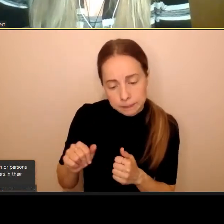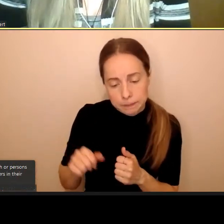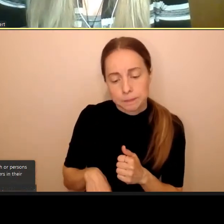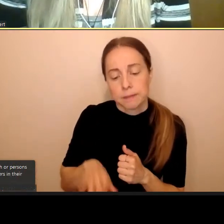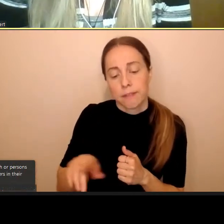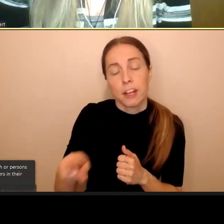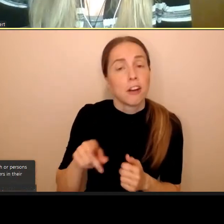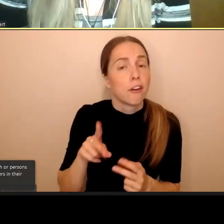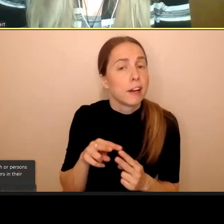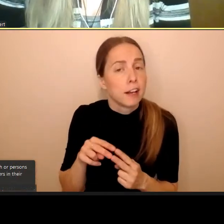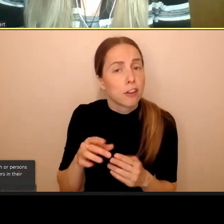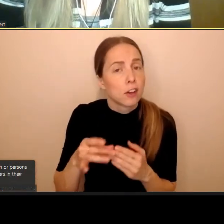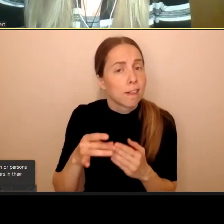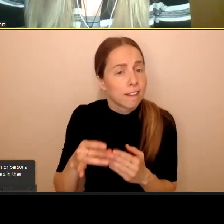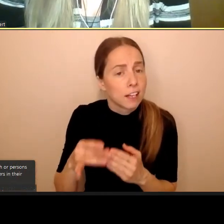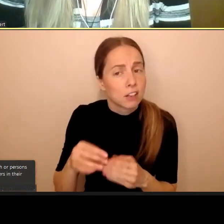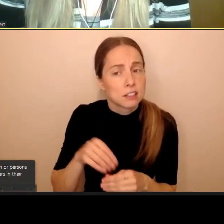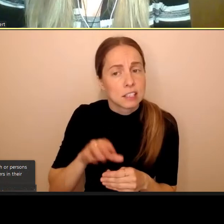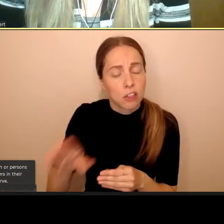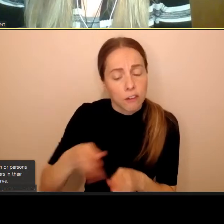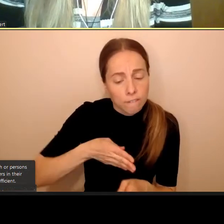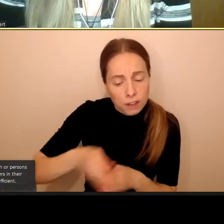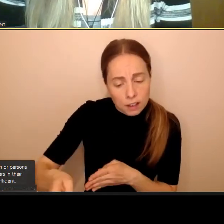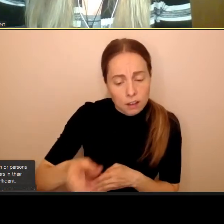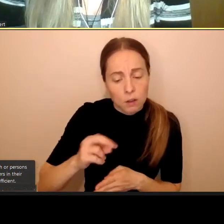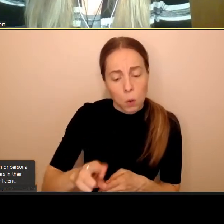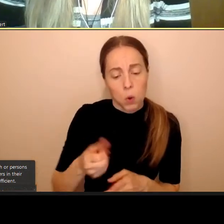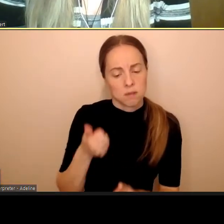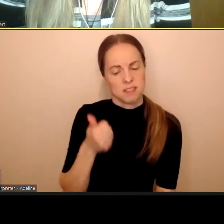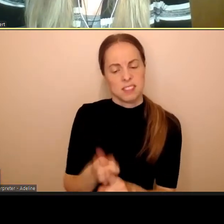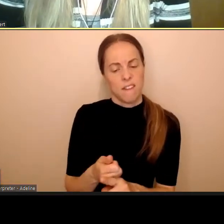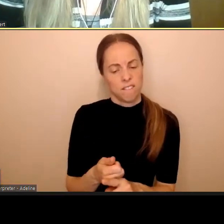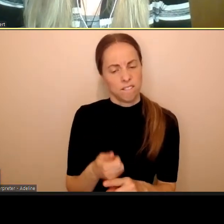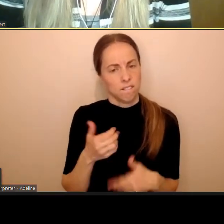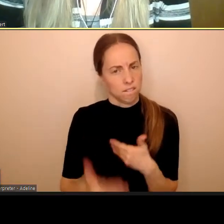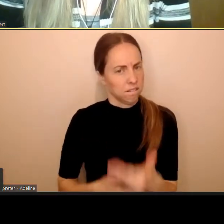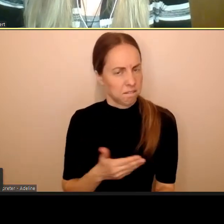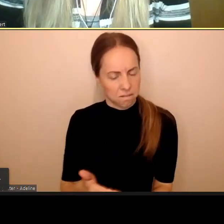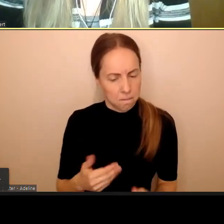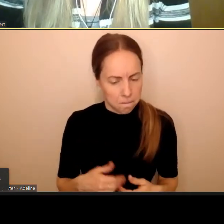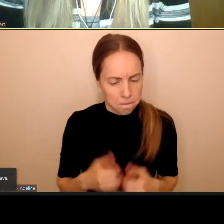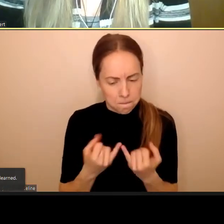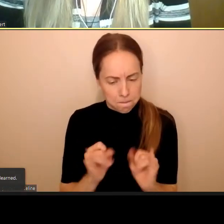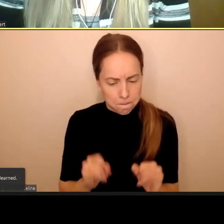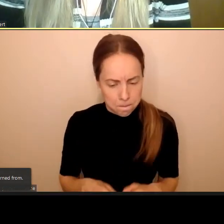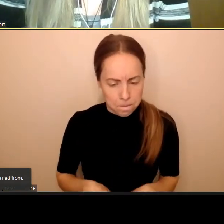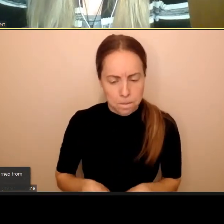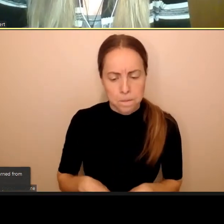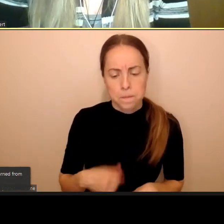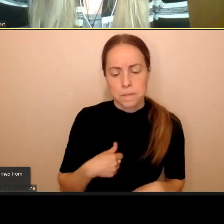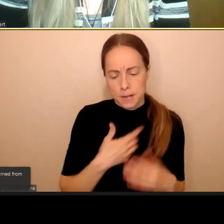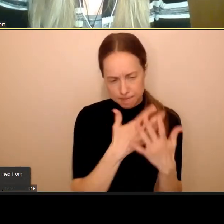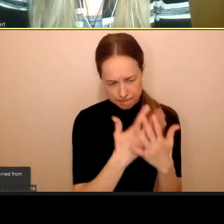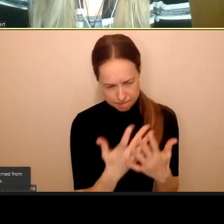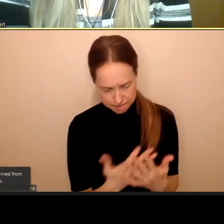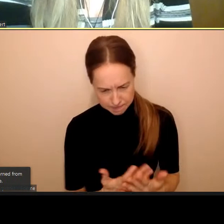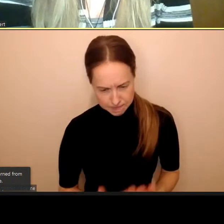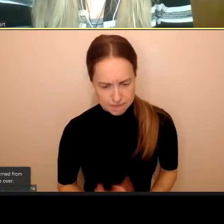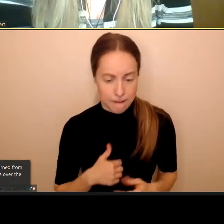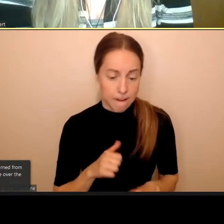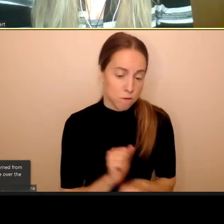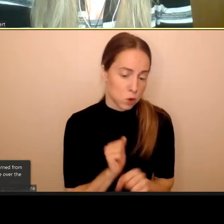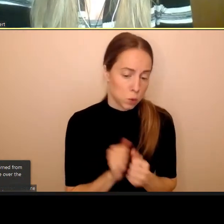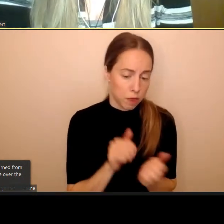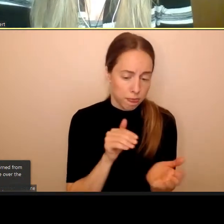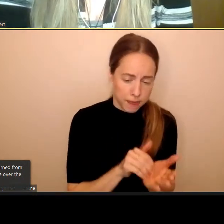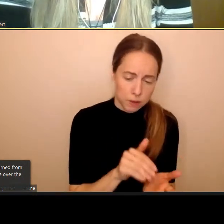or economy self-sufficient. I am also distilling what I have learned from working with thousands of people over the years.